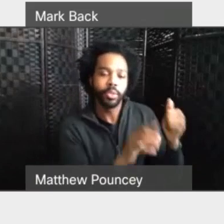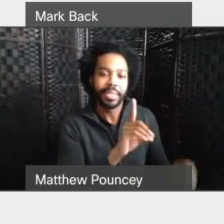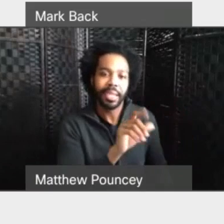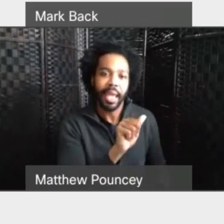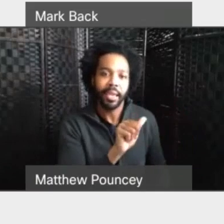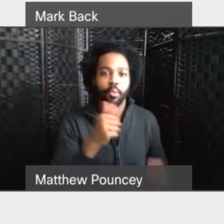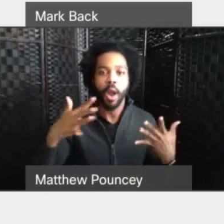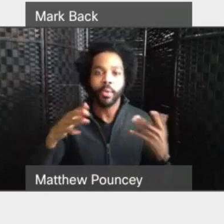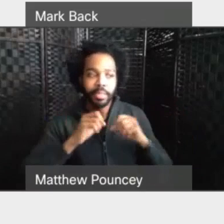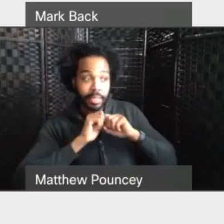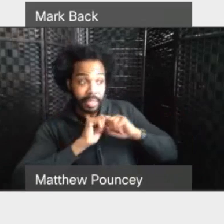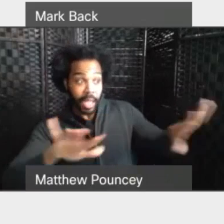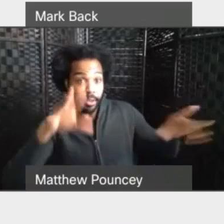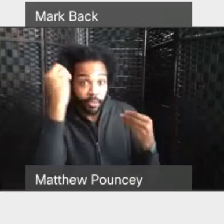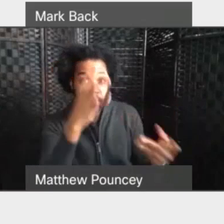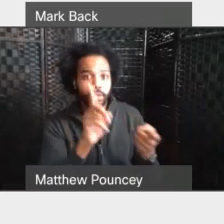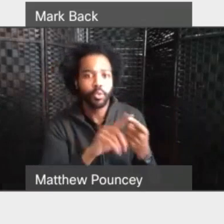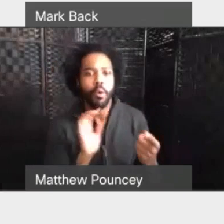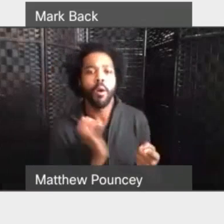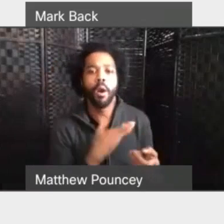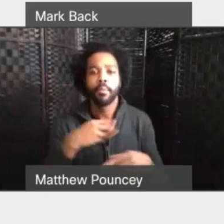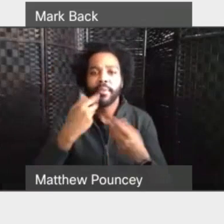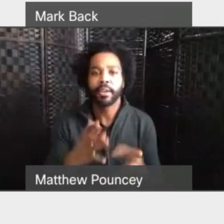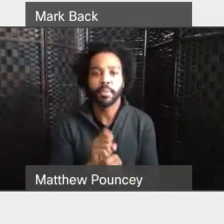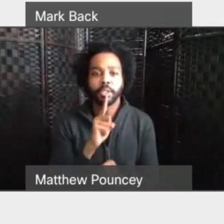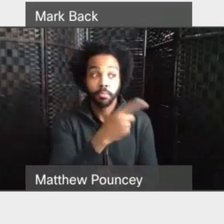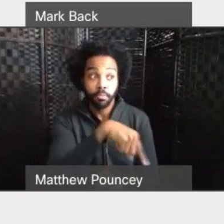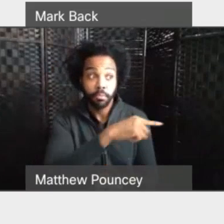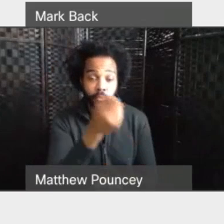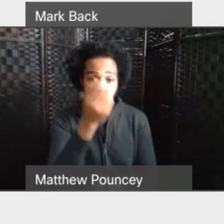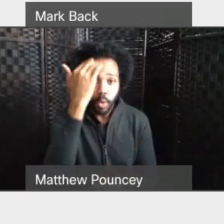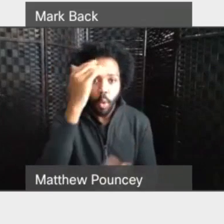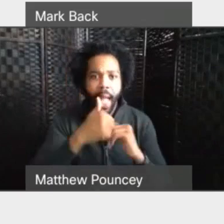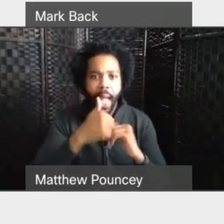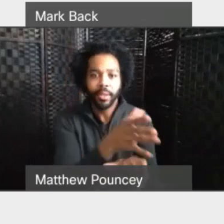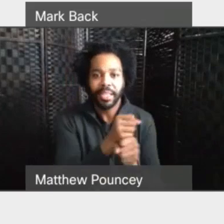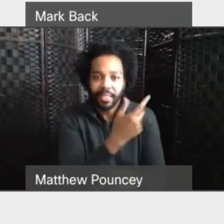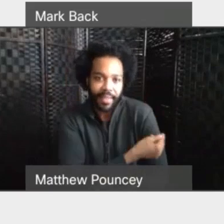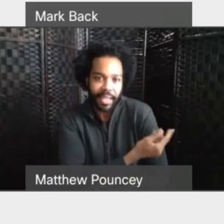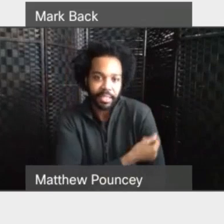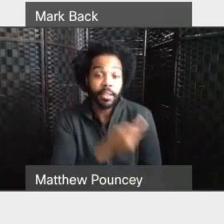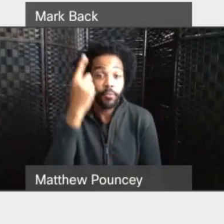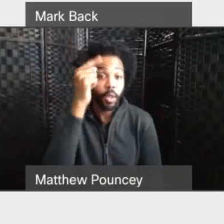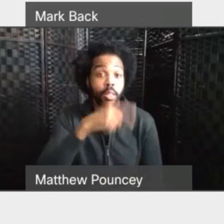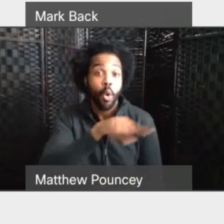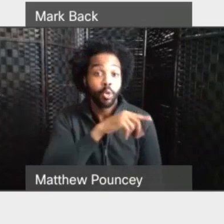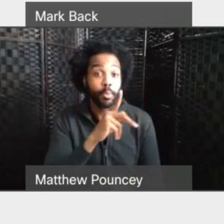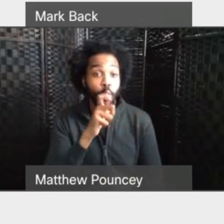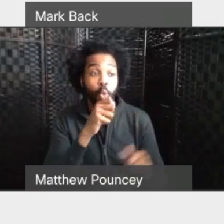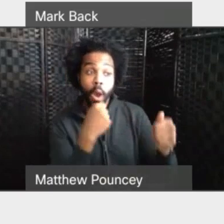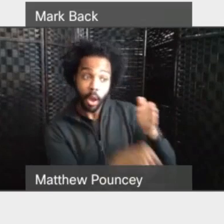to all of our providers about how they can register to get the vaccine. So for the people who are supported by